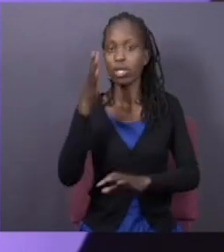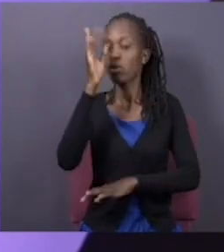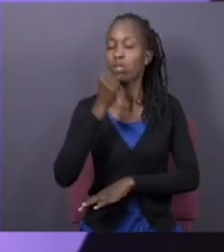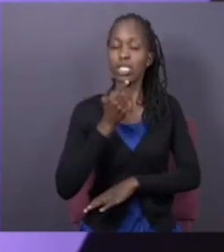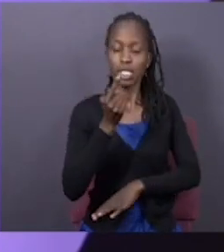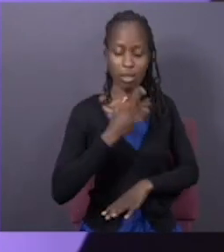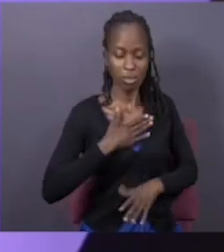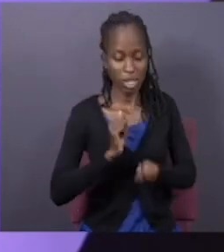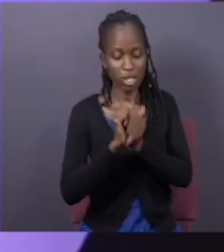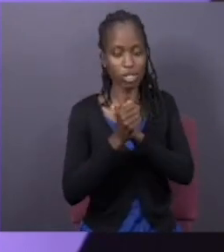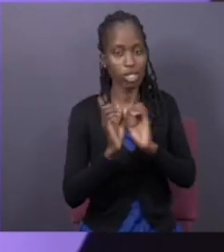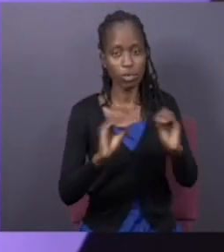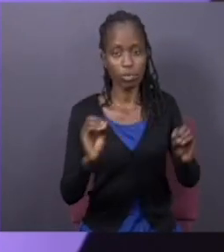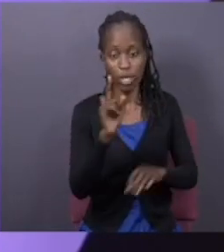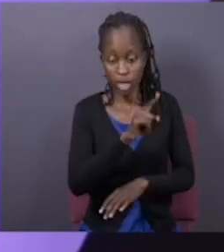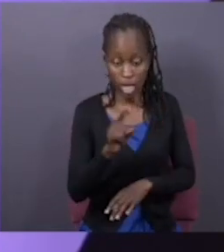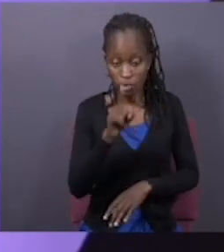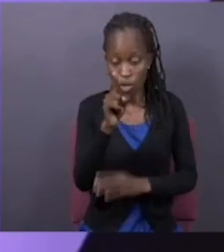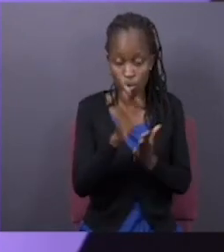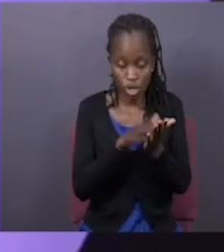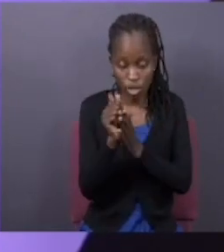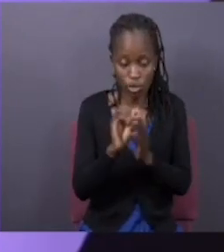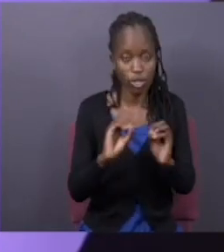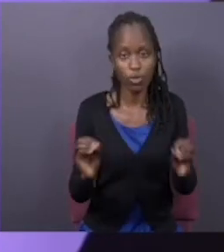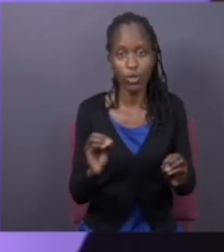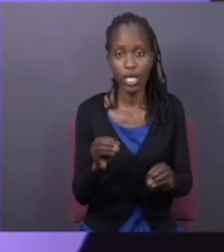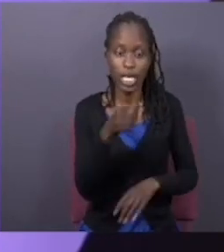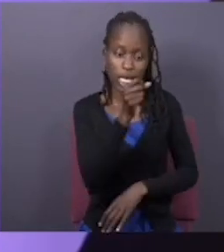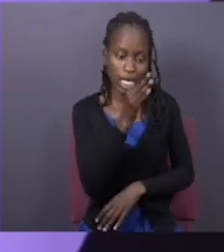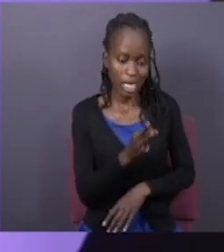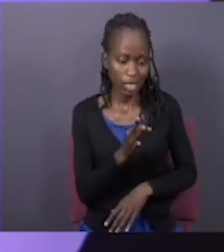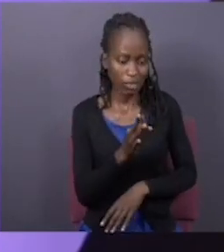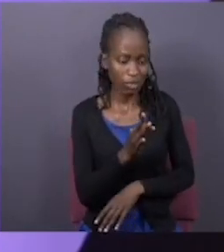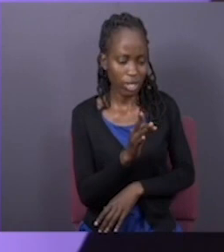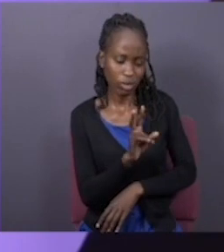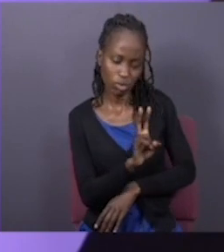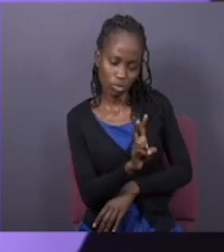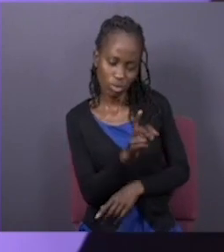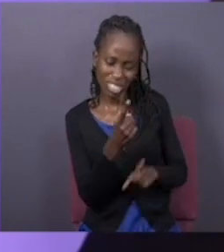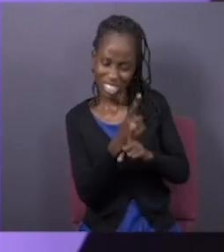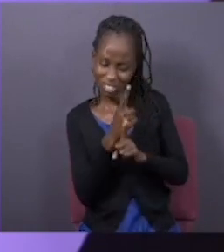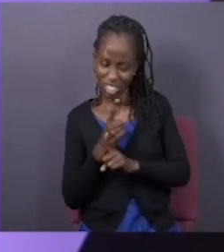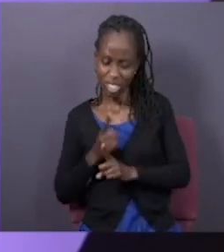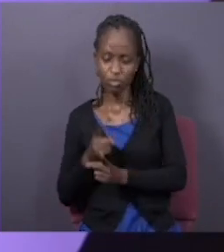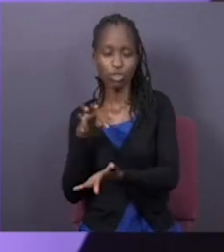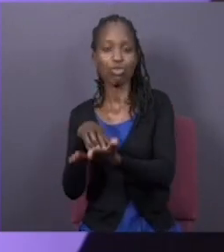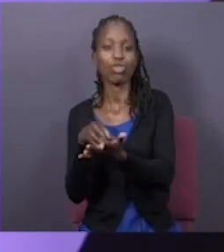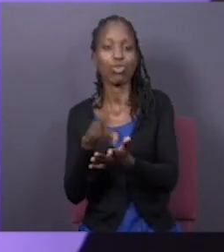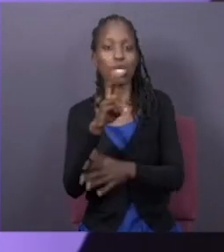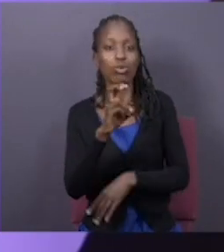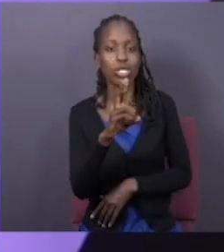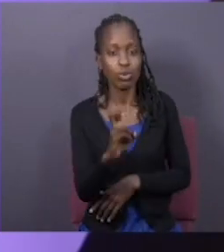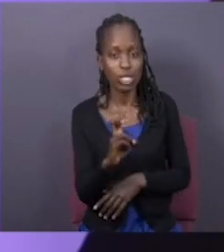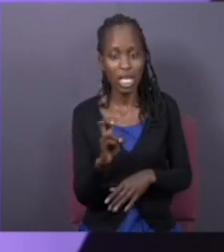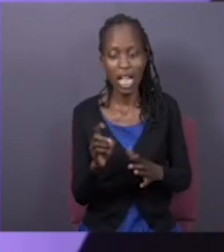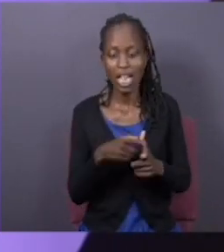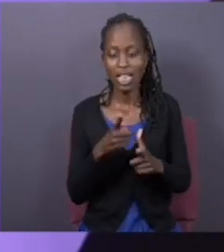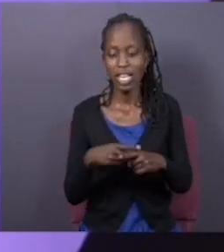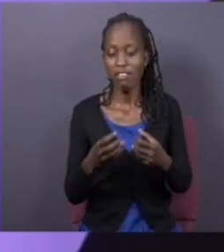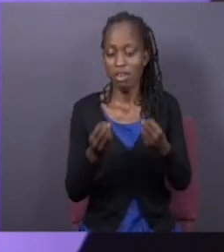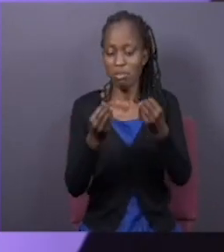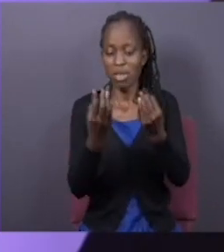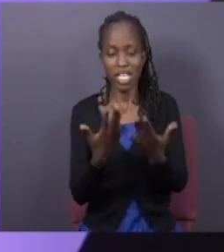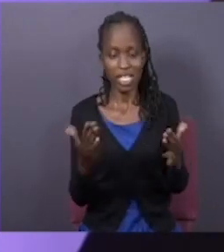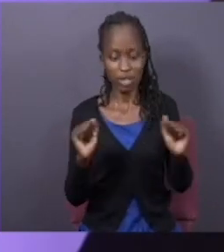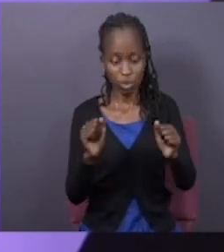not change. Amen. And therefore you are not destroyed. Amen. If we were to look to circumstances, there are many things that, yes, could destroy